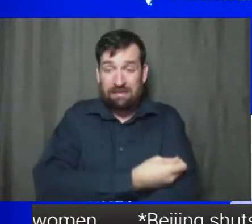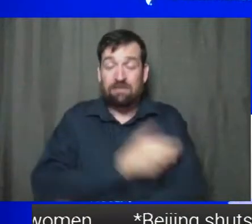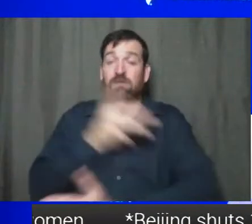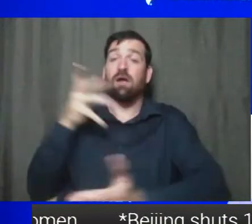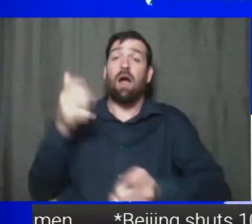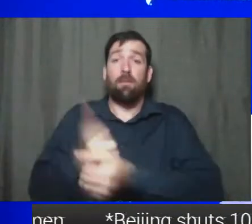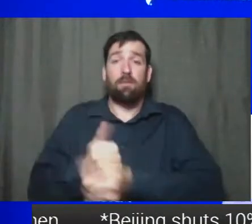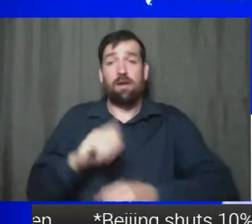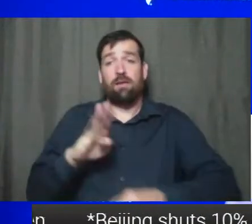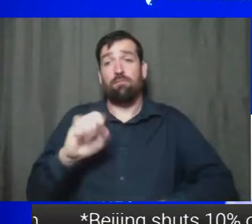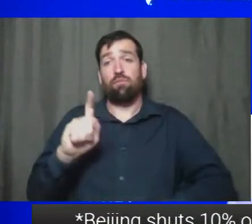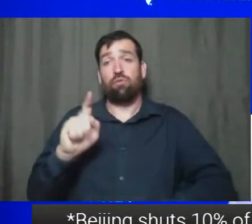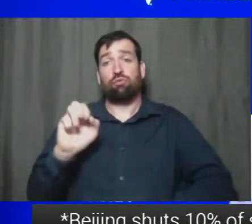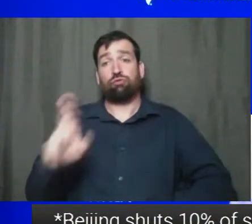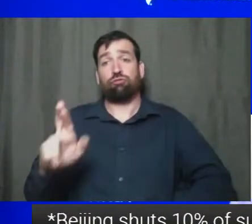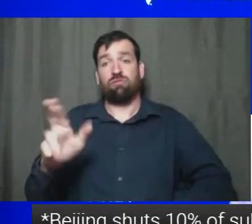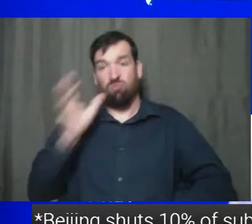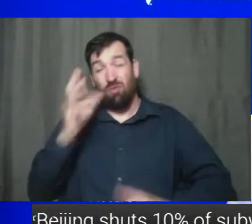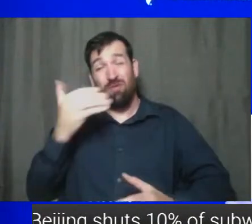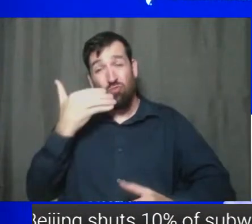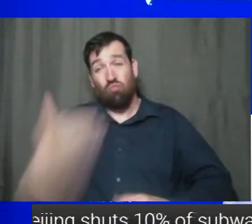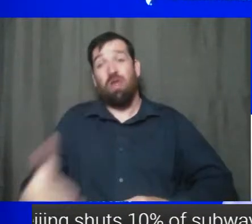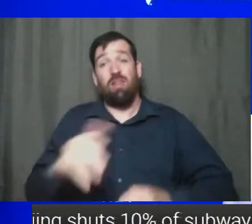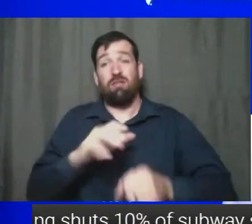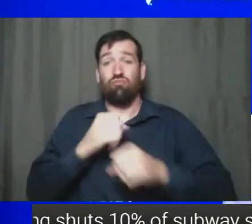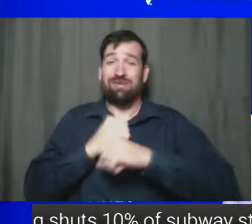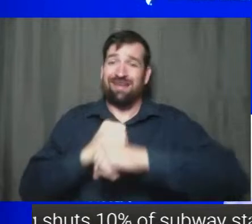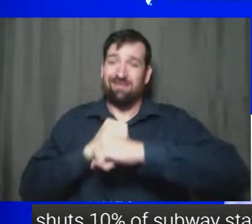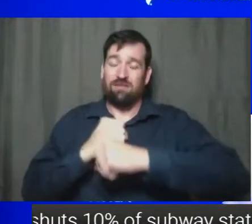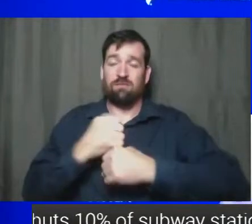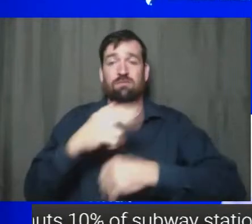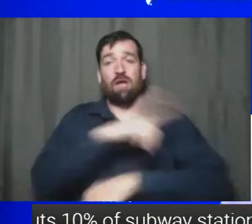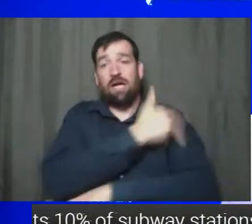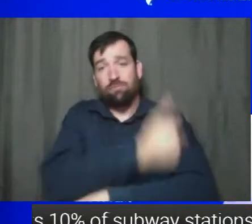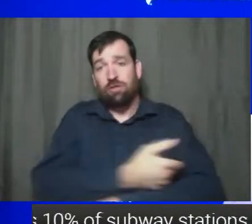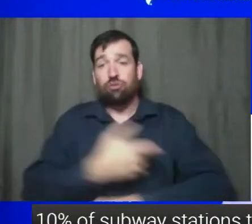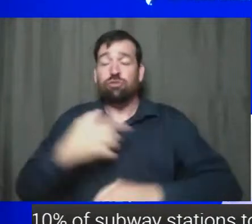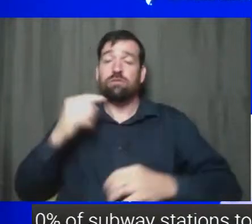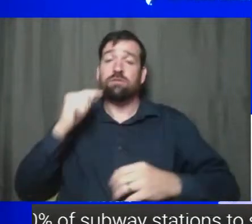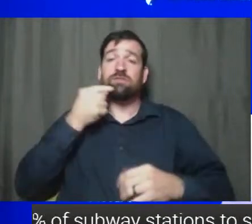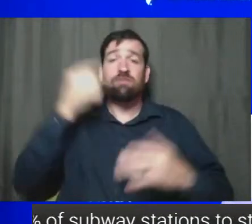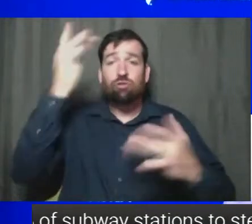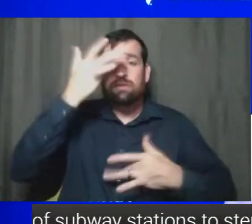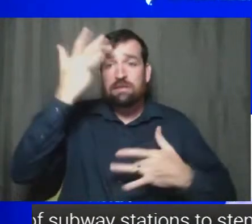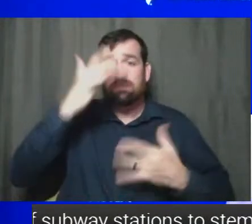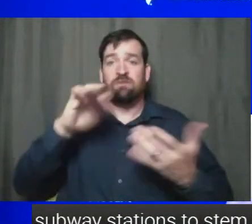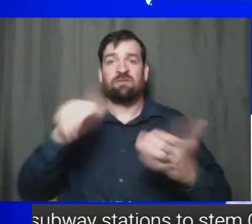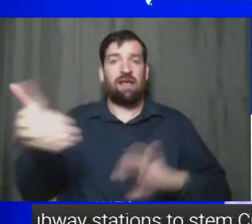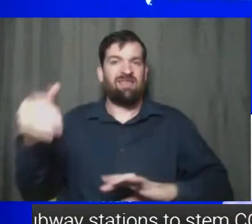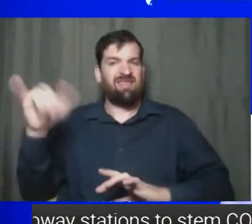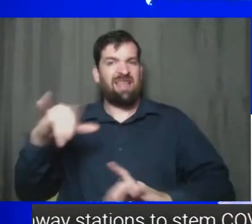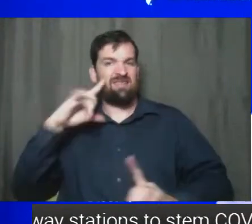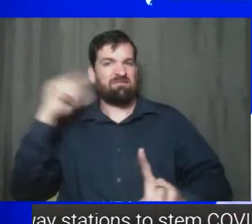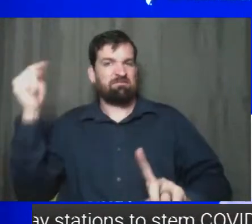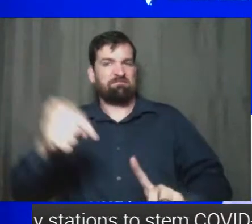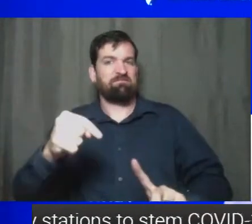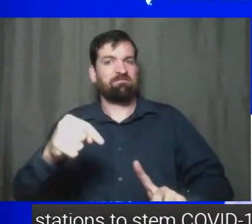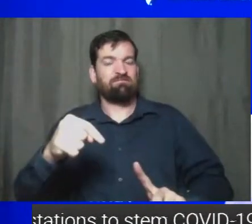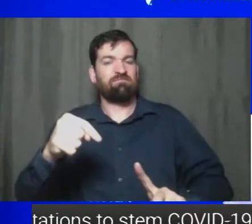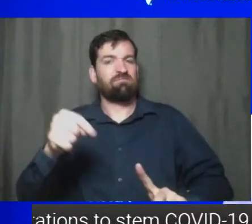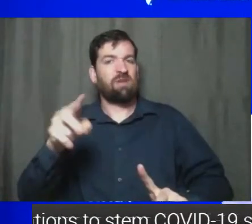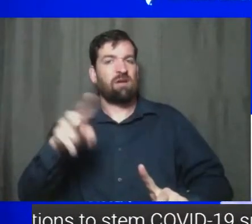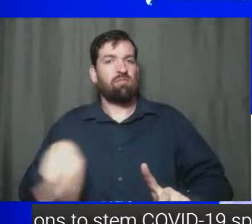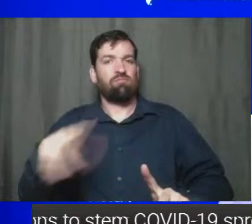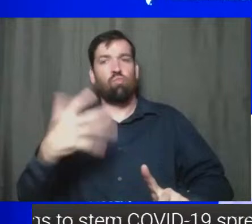are going to be very well protected against hospitalization, severe disease, and death, and that is really what we are looking at